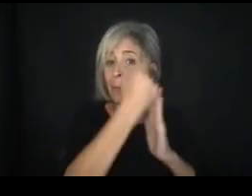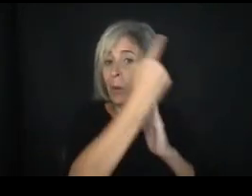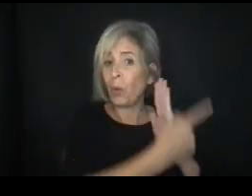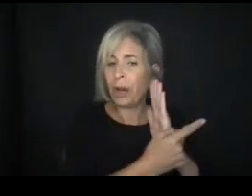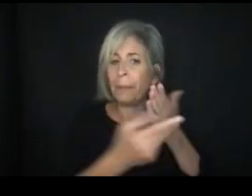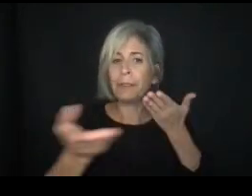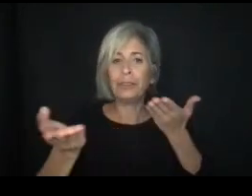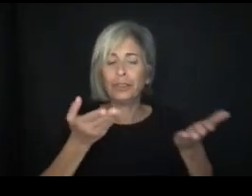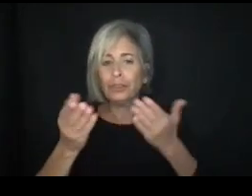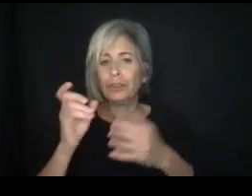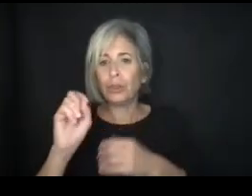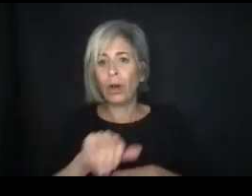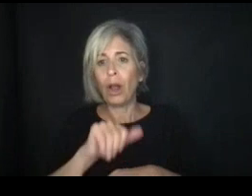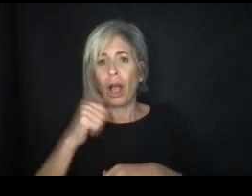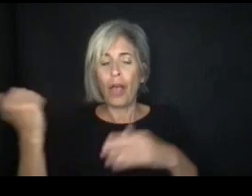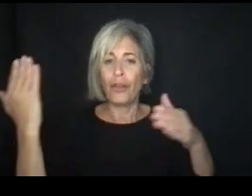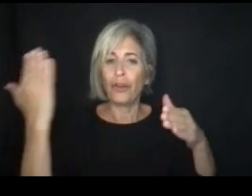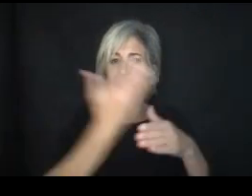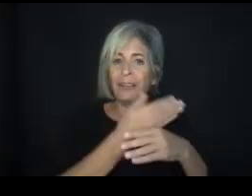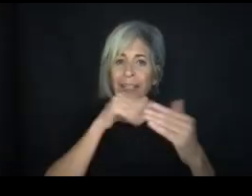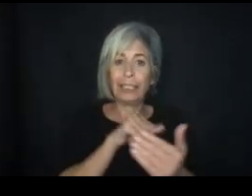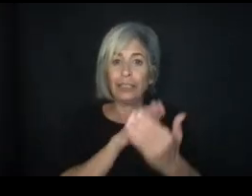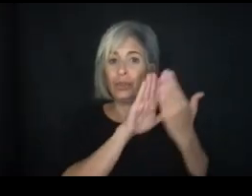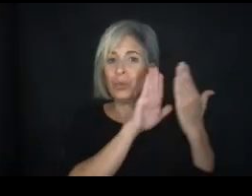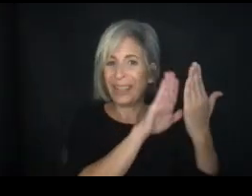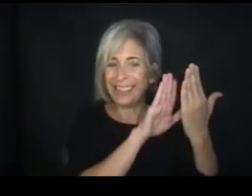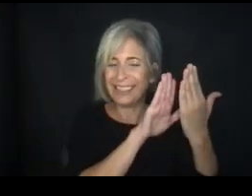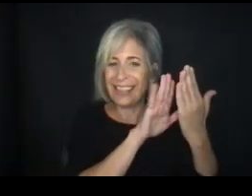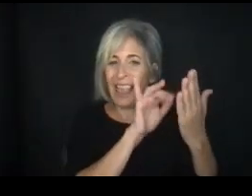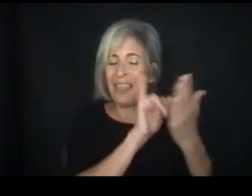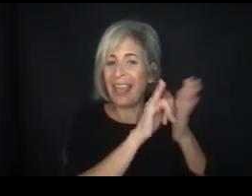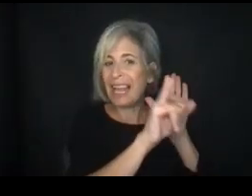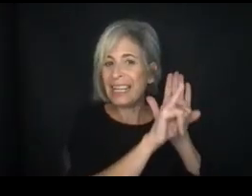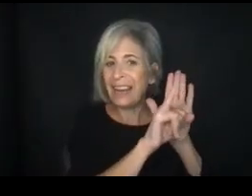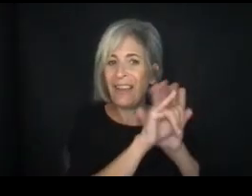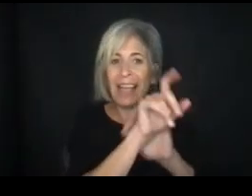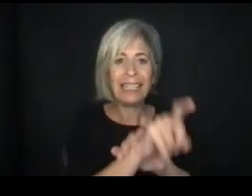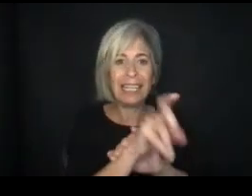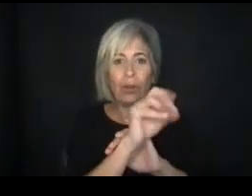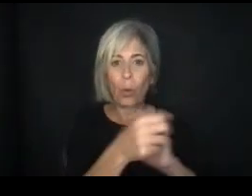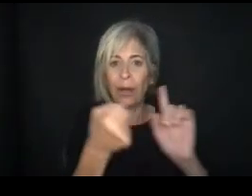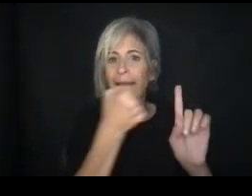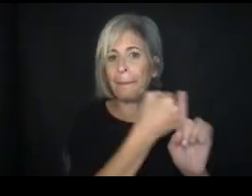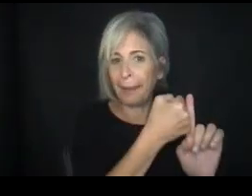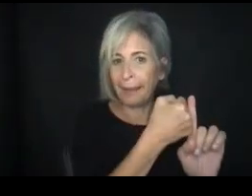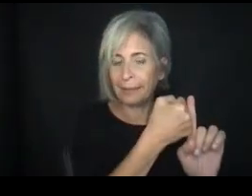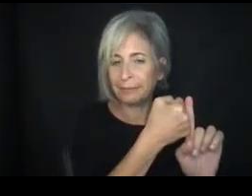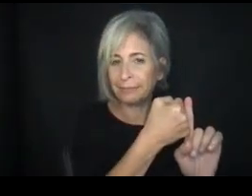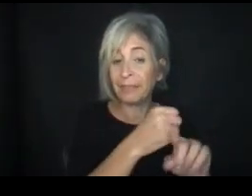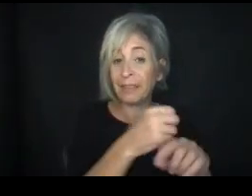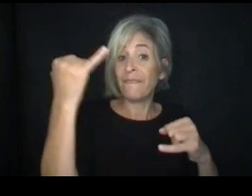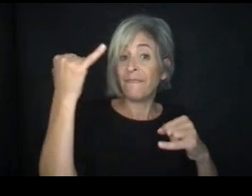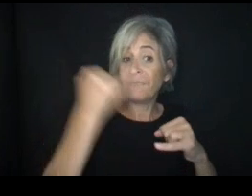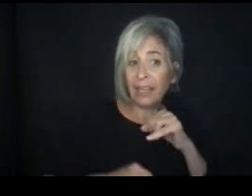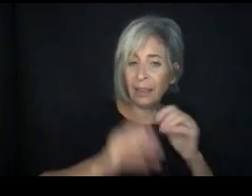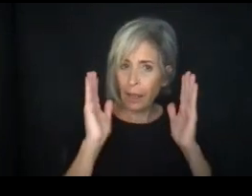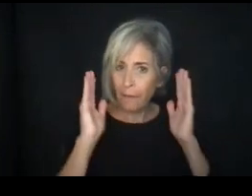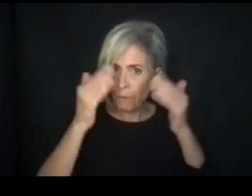service, or other intervention addresses that identified need or impact. And then finally, focus